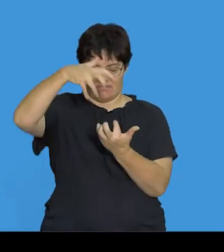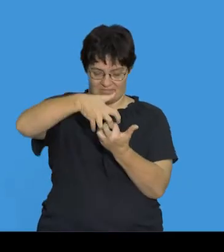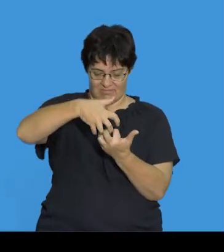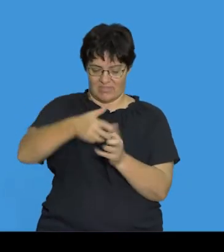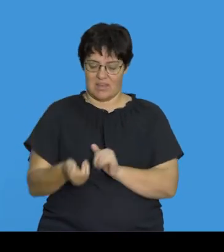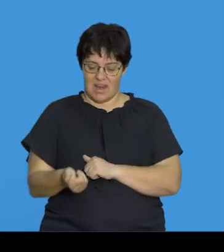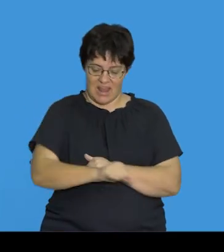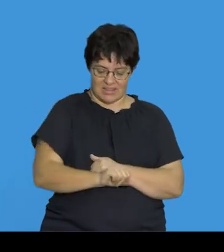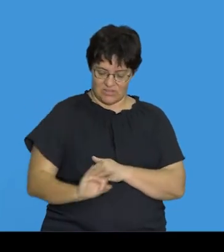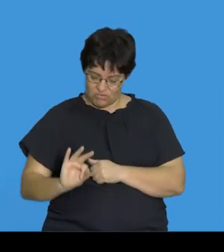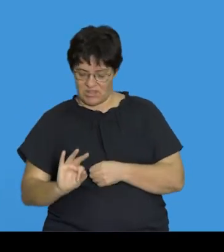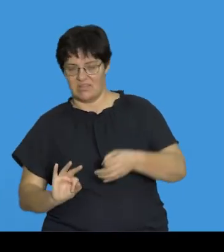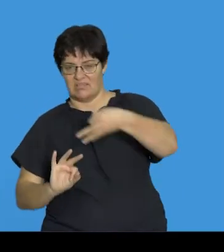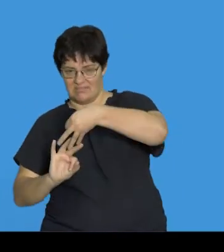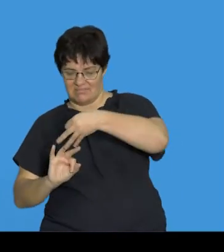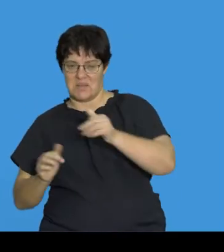with a unique amino acid.